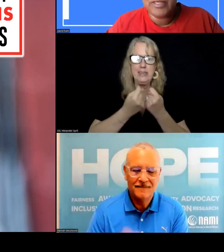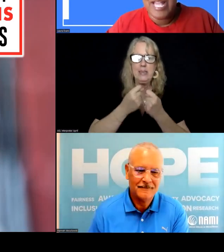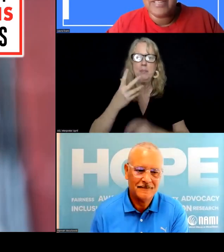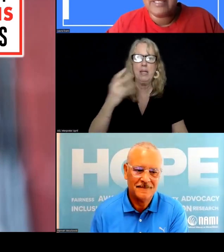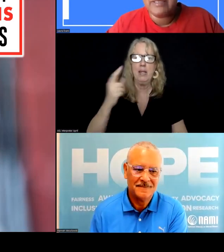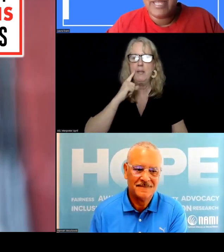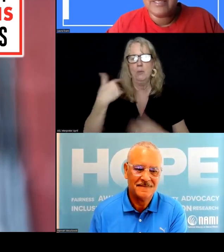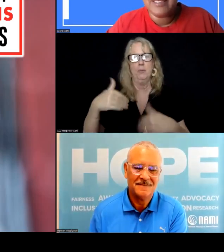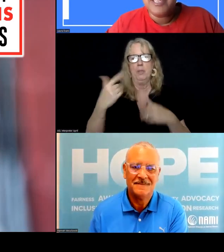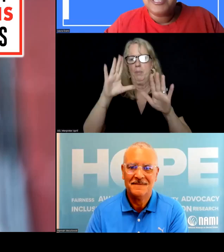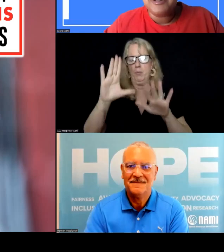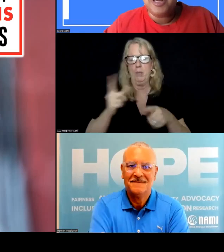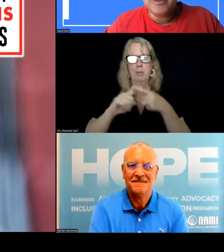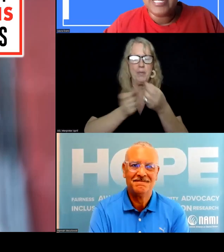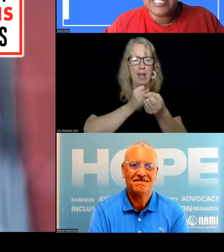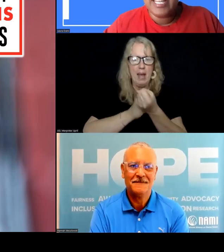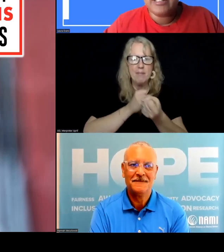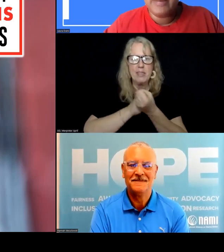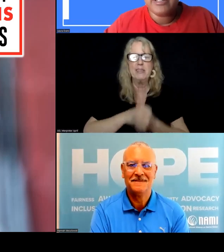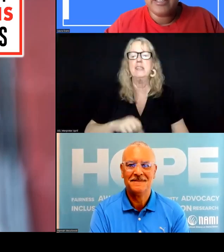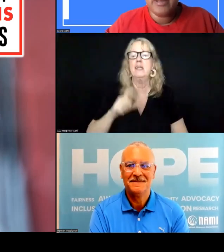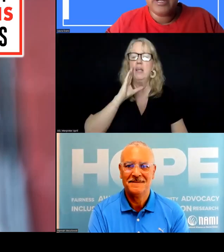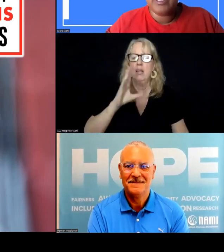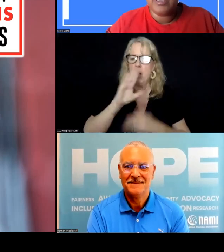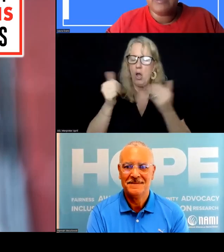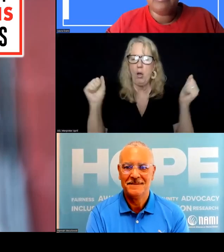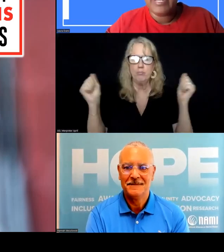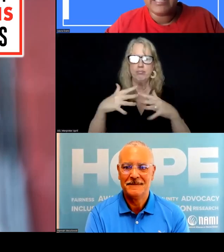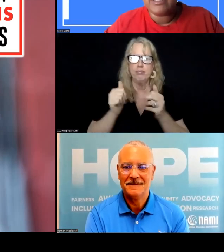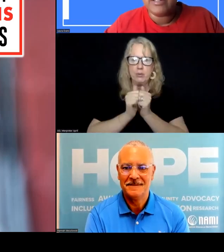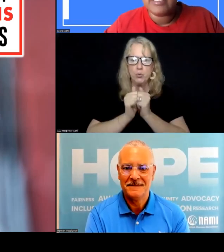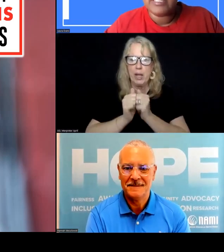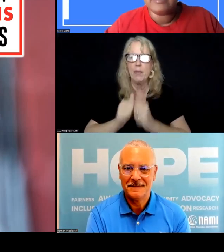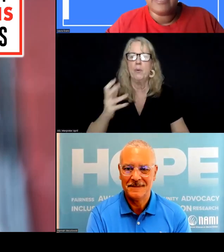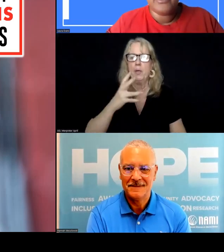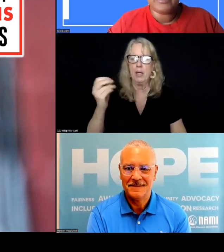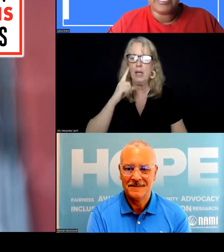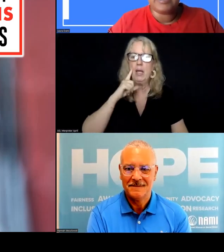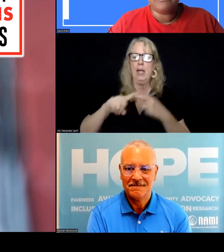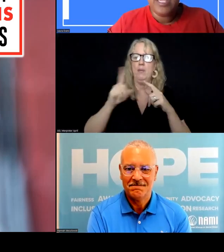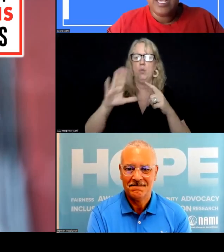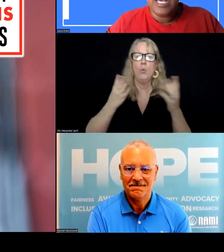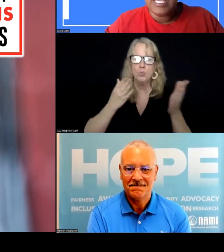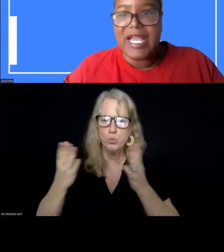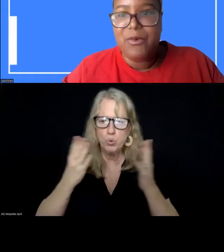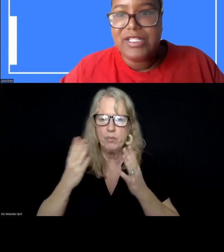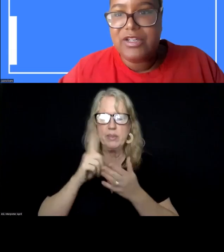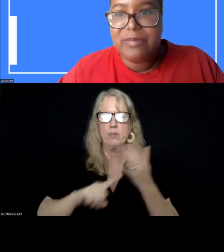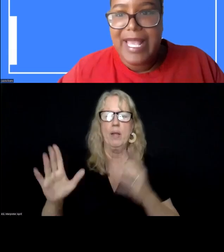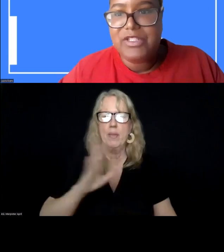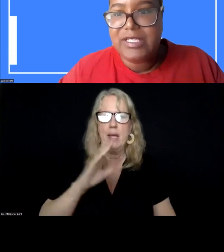so wonderful in the advocacy space and, all working together to make sure that we're providing the services that folks need.